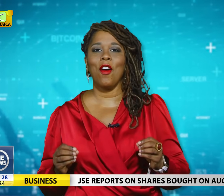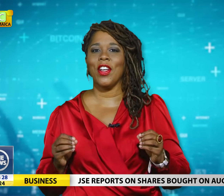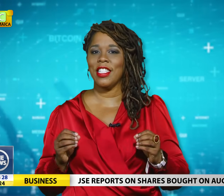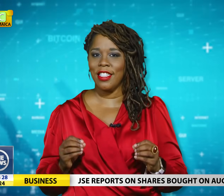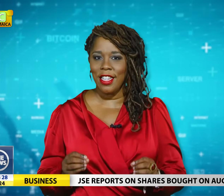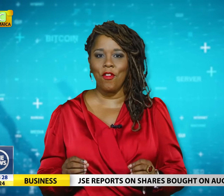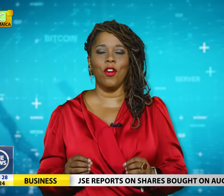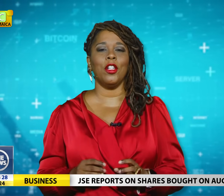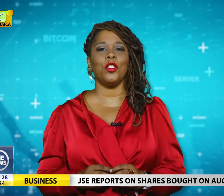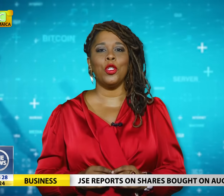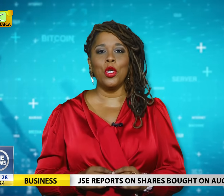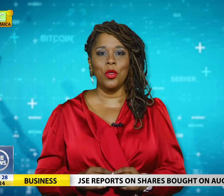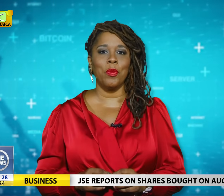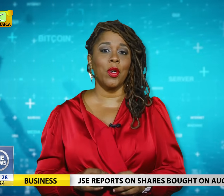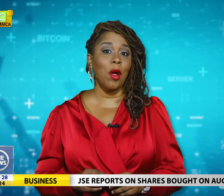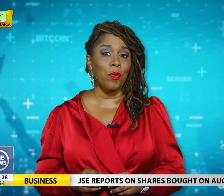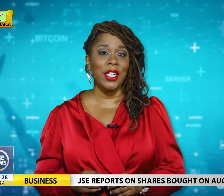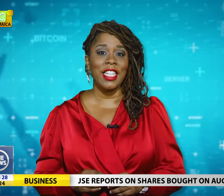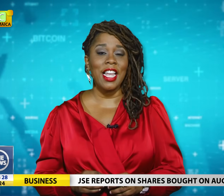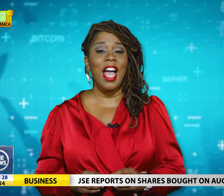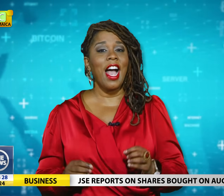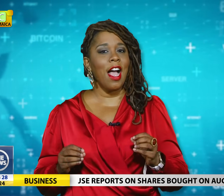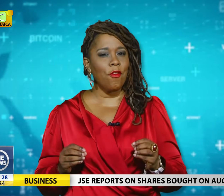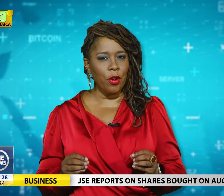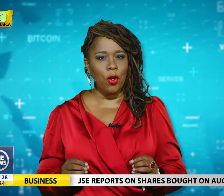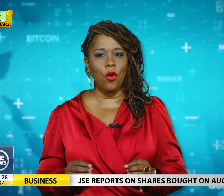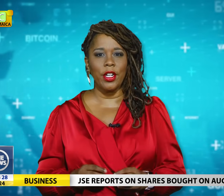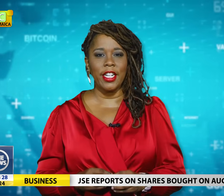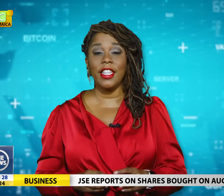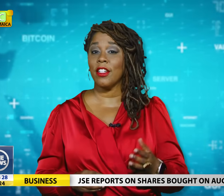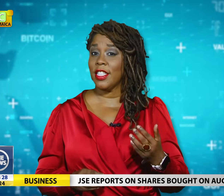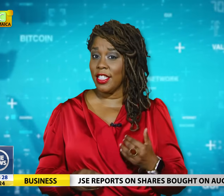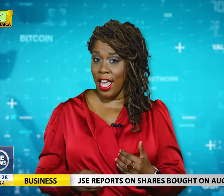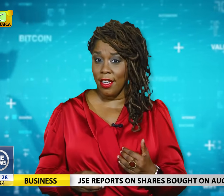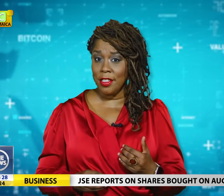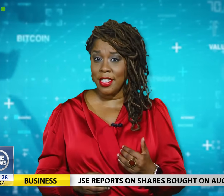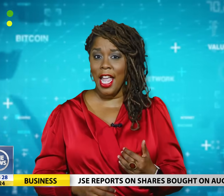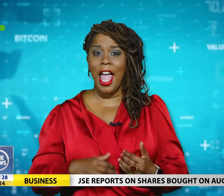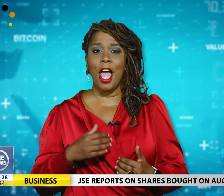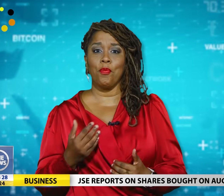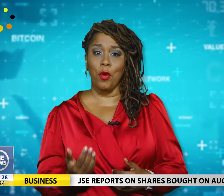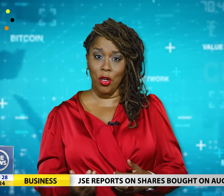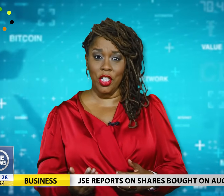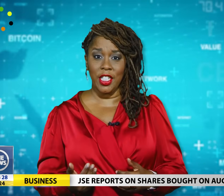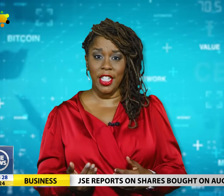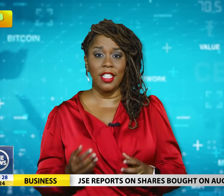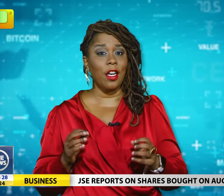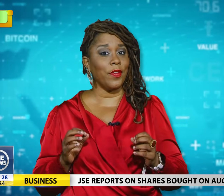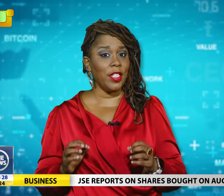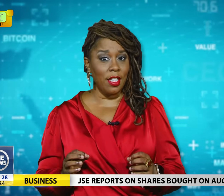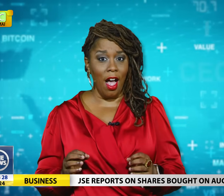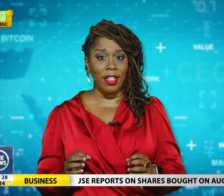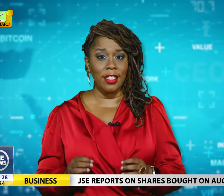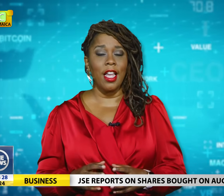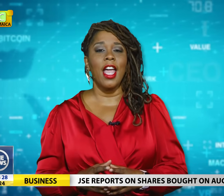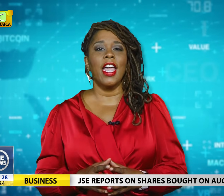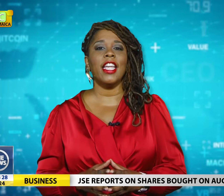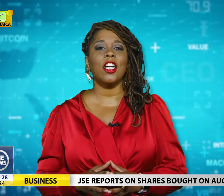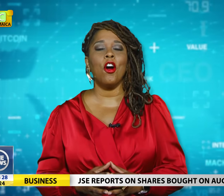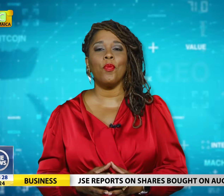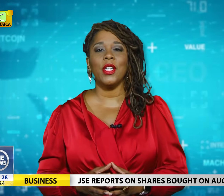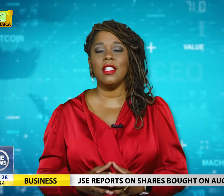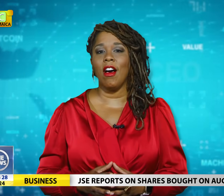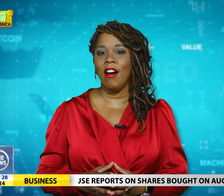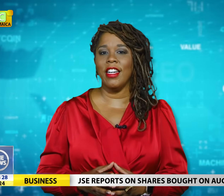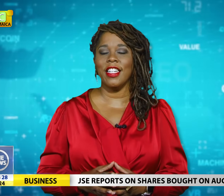Executives of several notable companies have recorded their sales and purchases of stocks